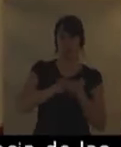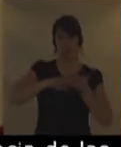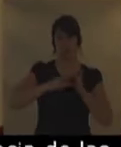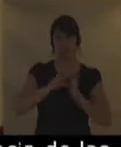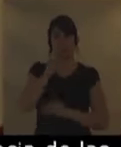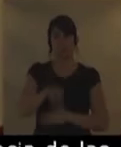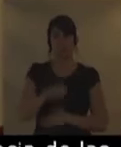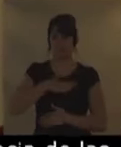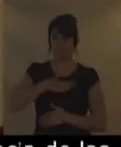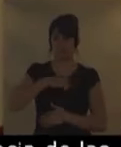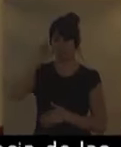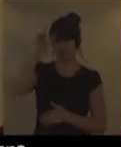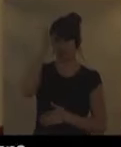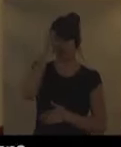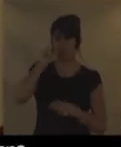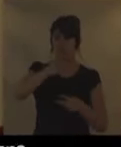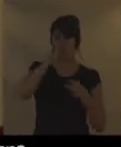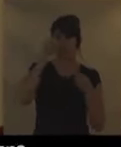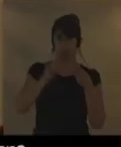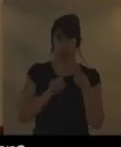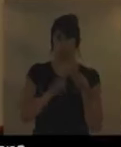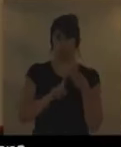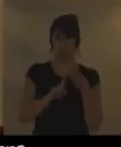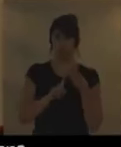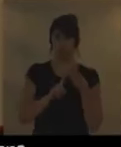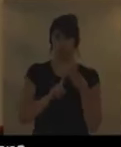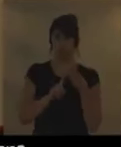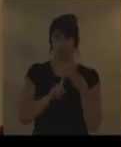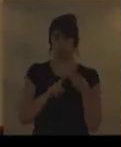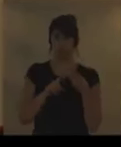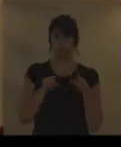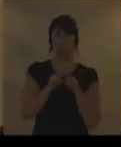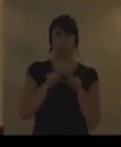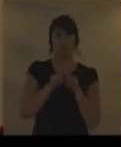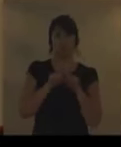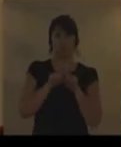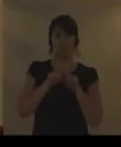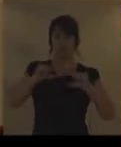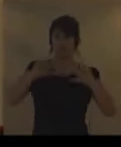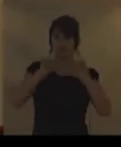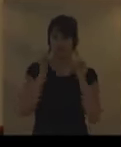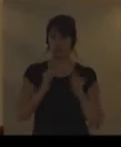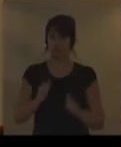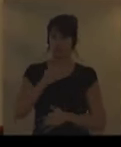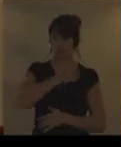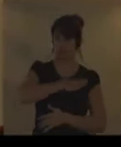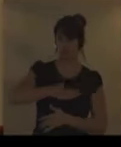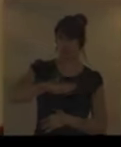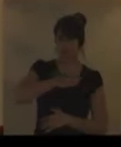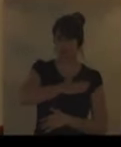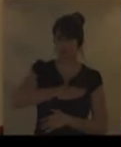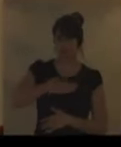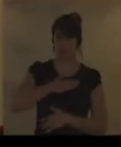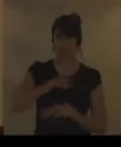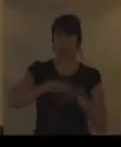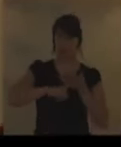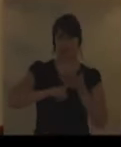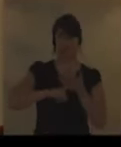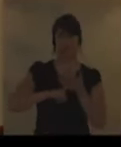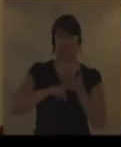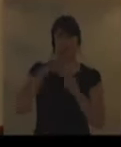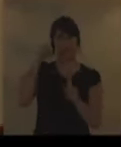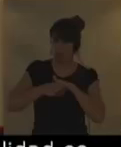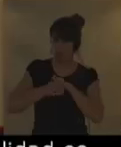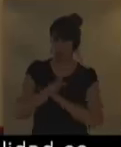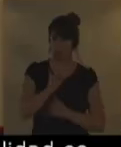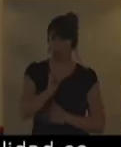the ergonomics of the interface. The aim of our platform is to optimize the interface and to